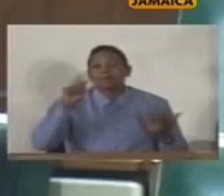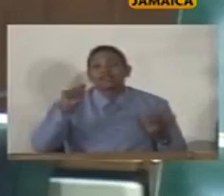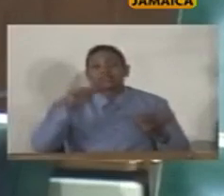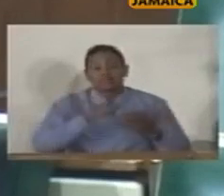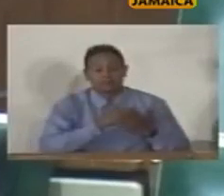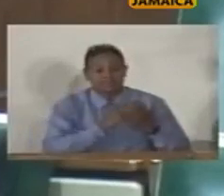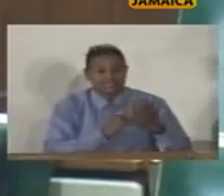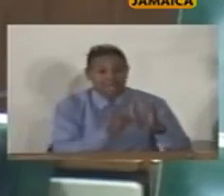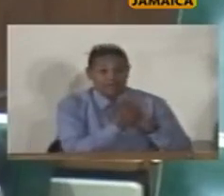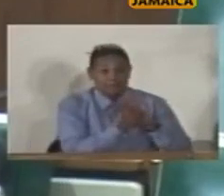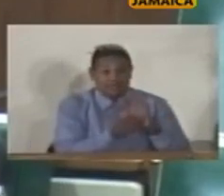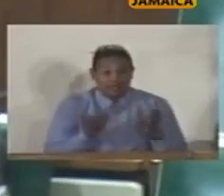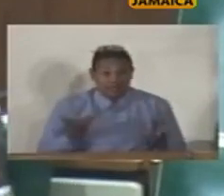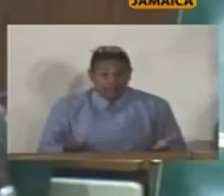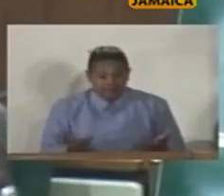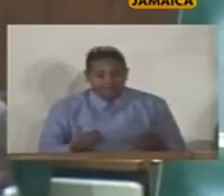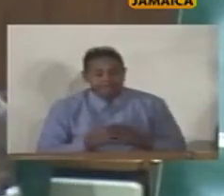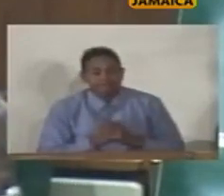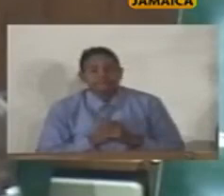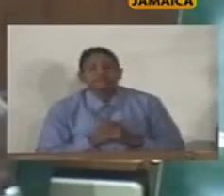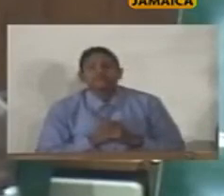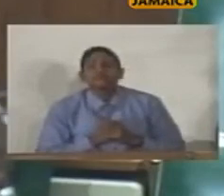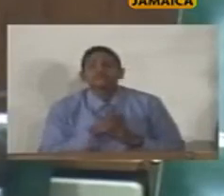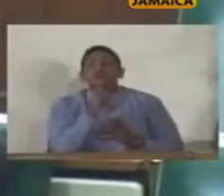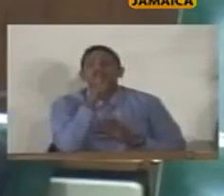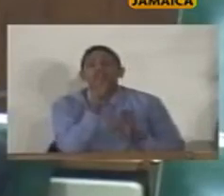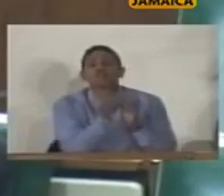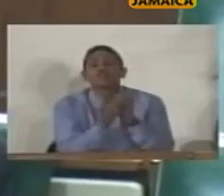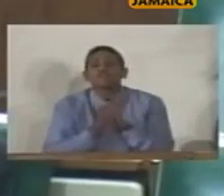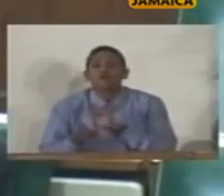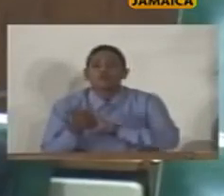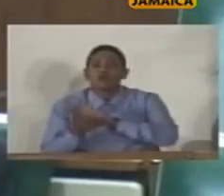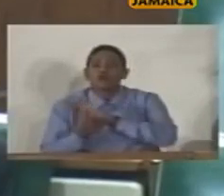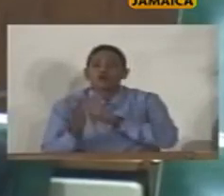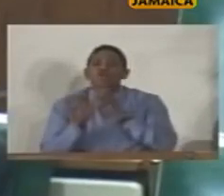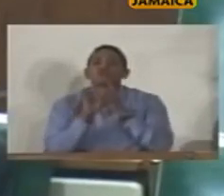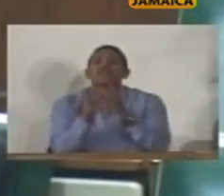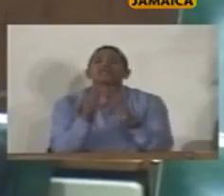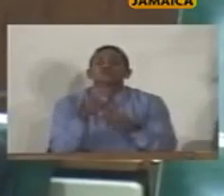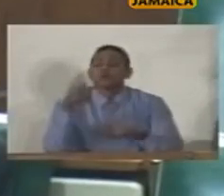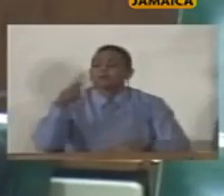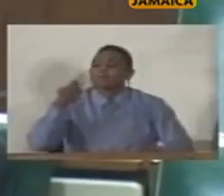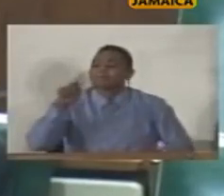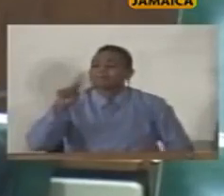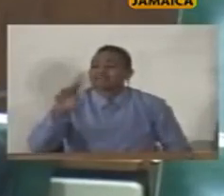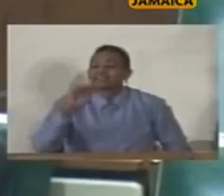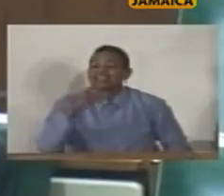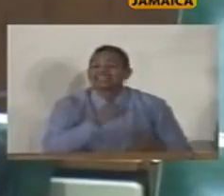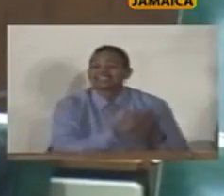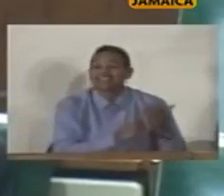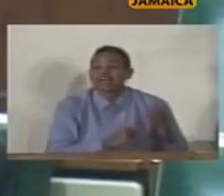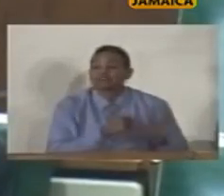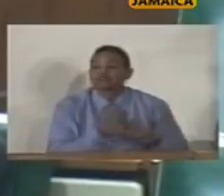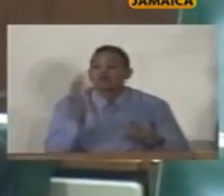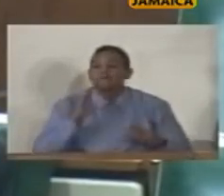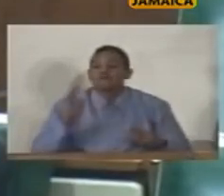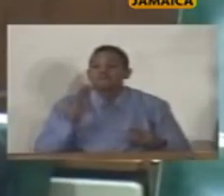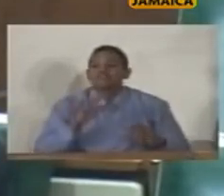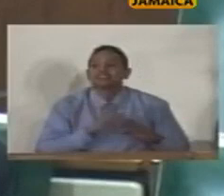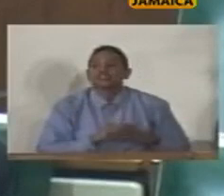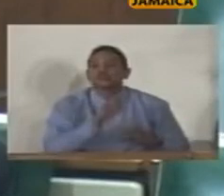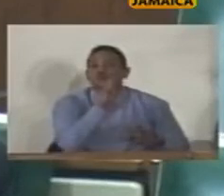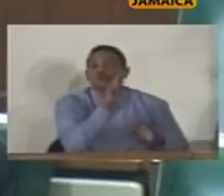Bill is to reform the law relating to patents and designs, which were previously in two